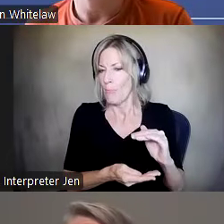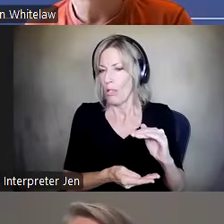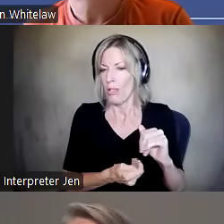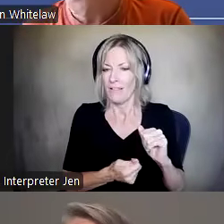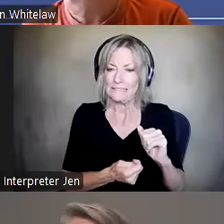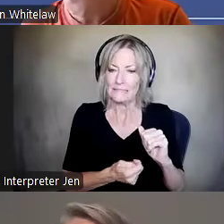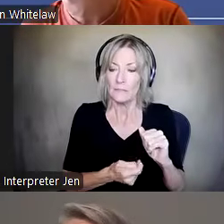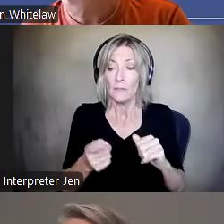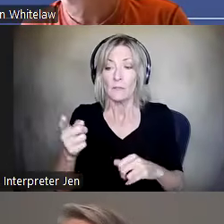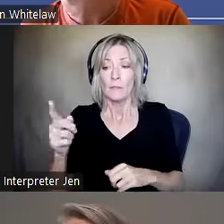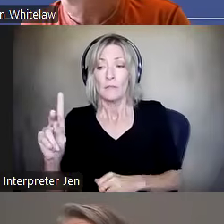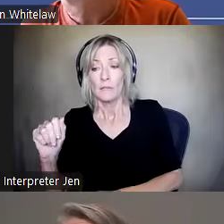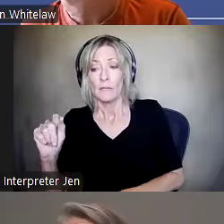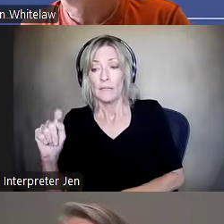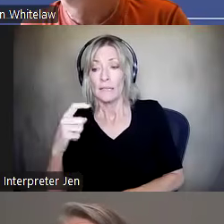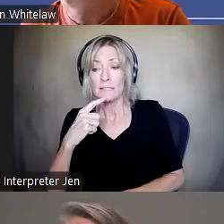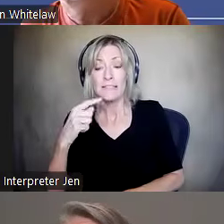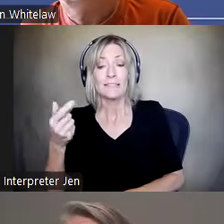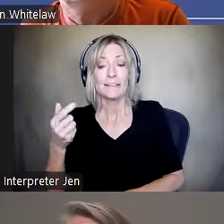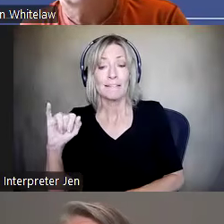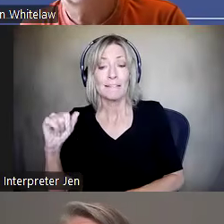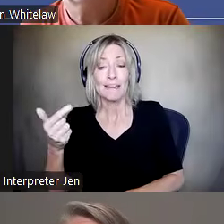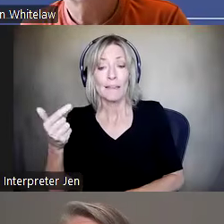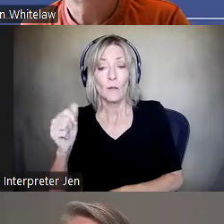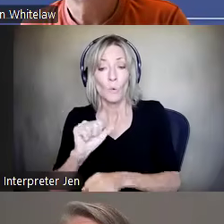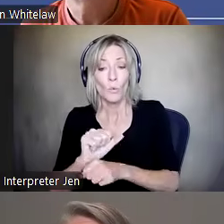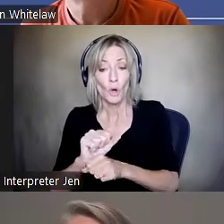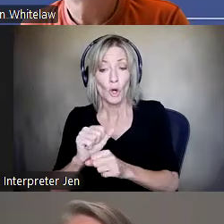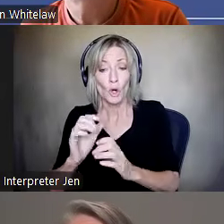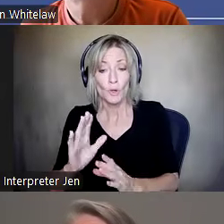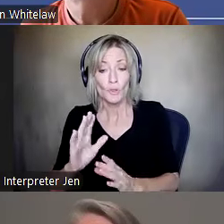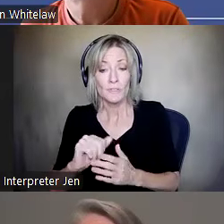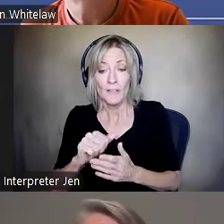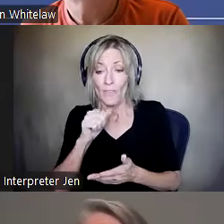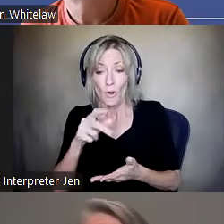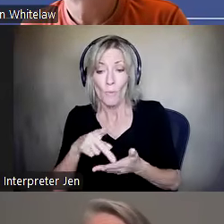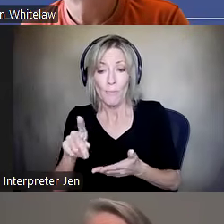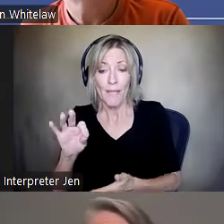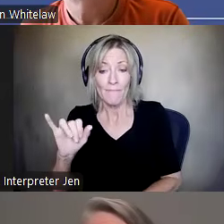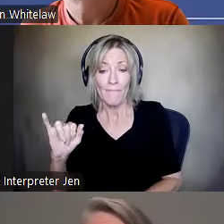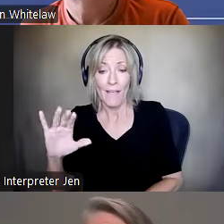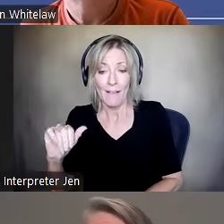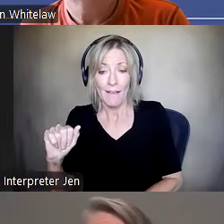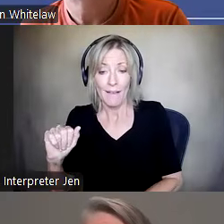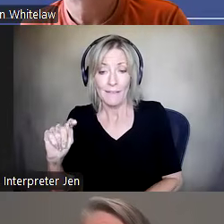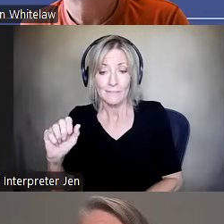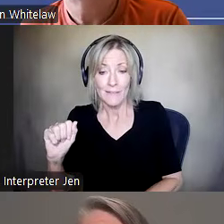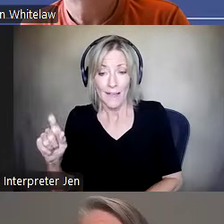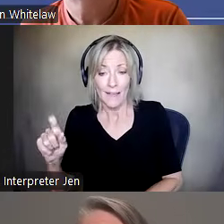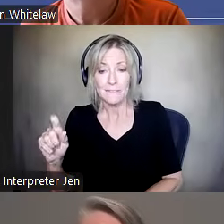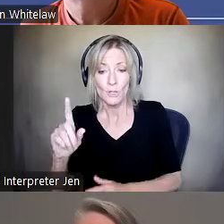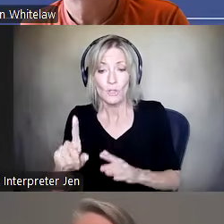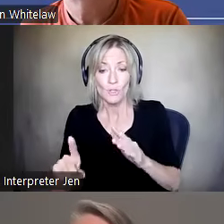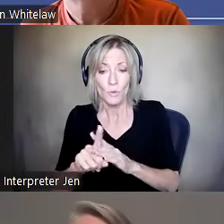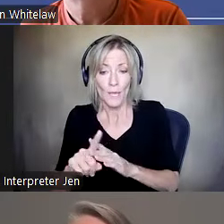Or Uh, even gig workers, right? Gig workers who aren't paying FICA taxes on their earnings, right? That's going to show up as a